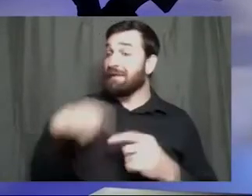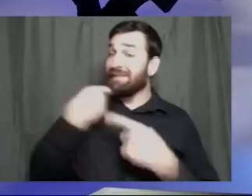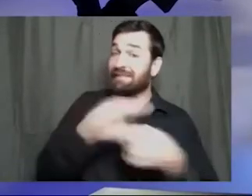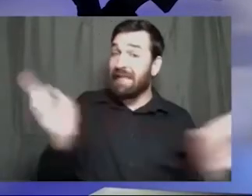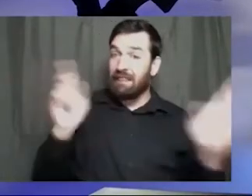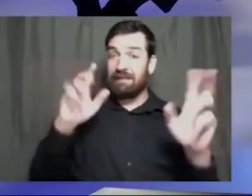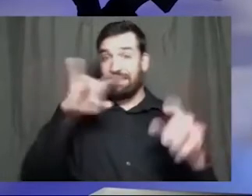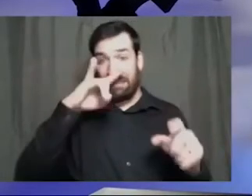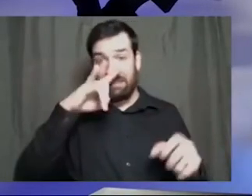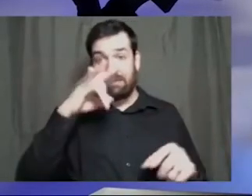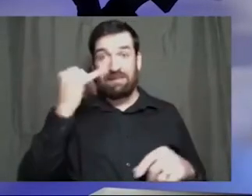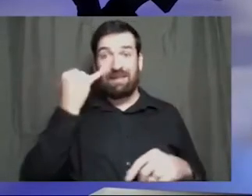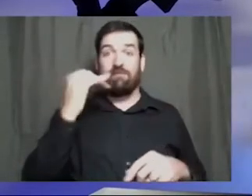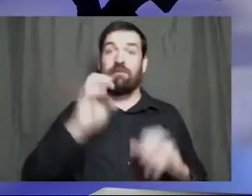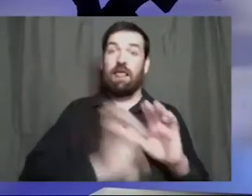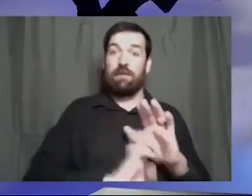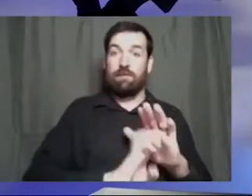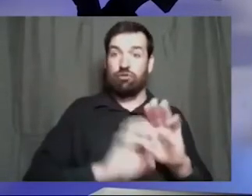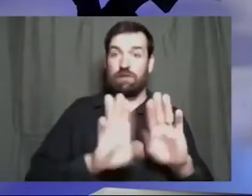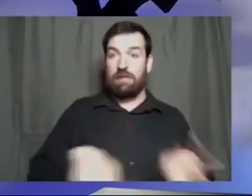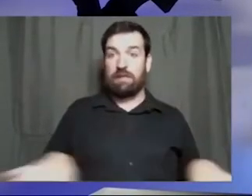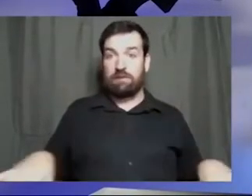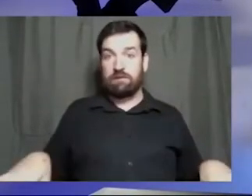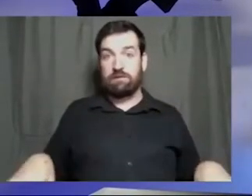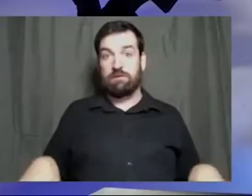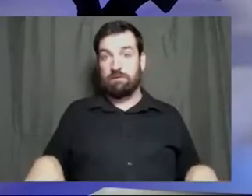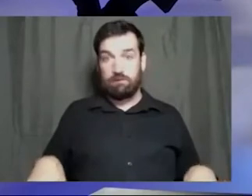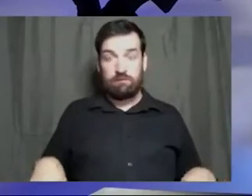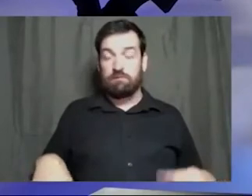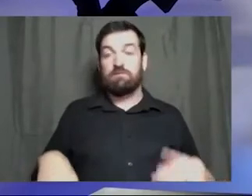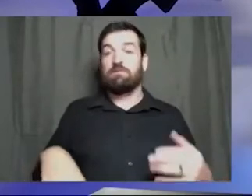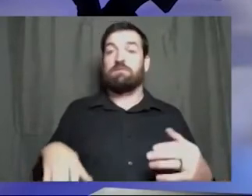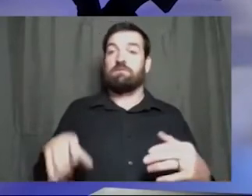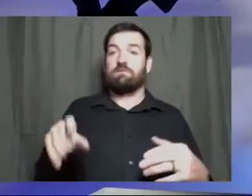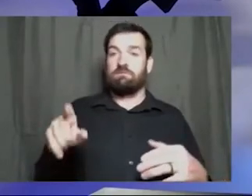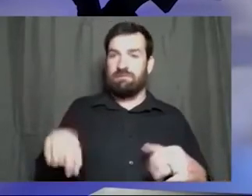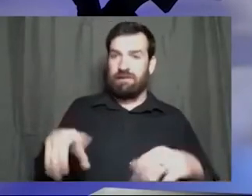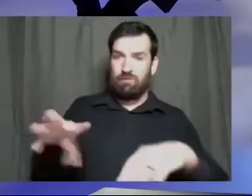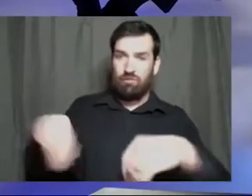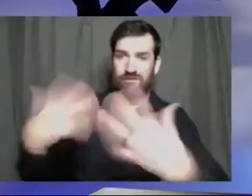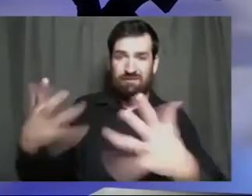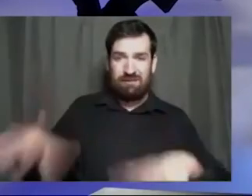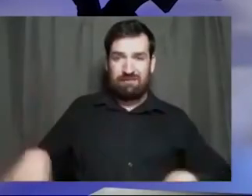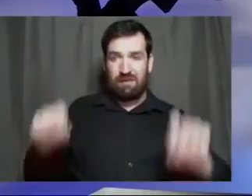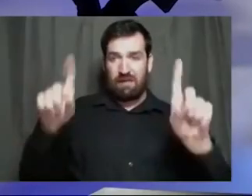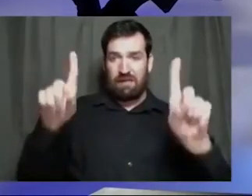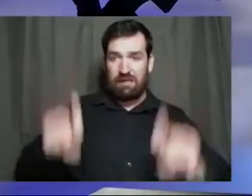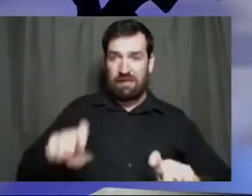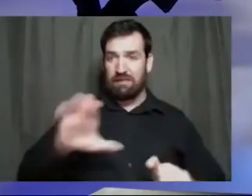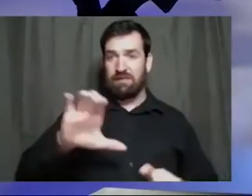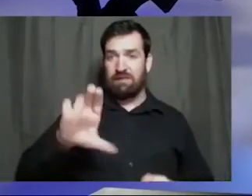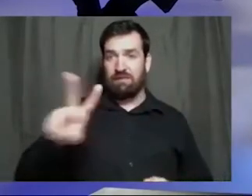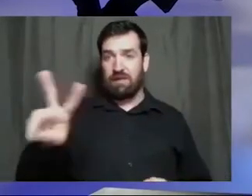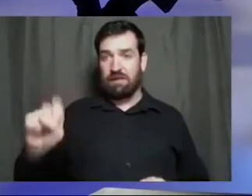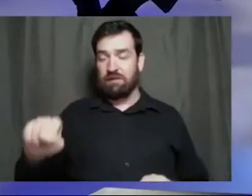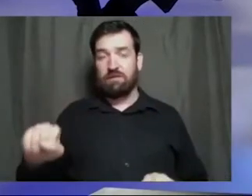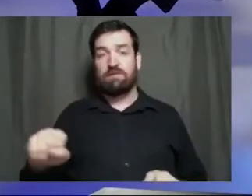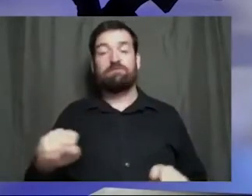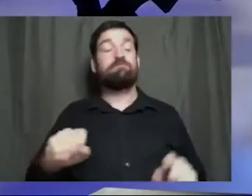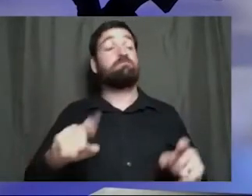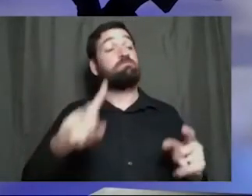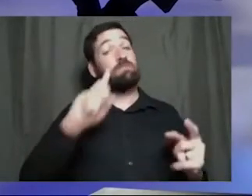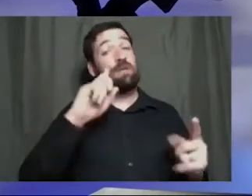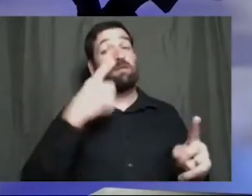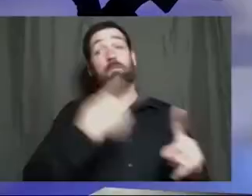elementary kids, to go, you know, you have to administer their test for them at CVS. And that I think if they're positive, that's great. If they're negative